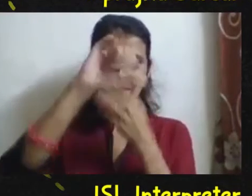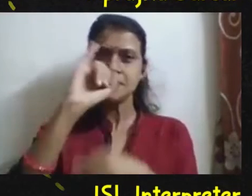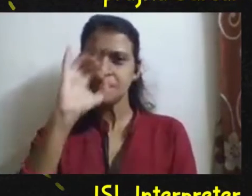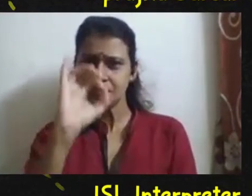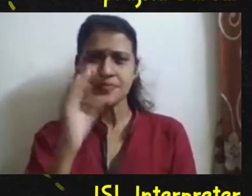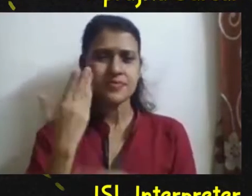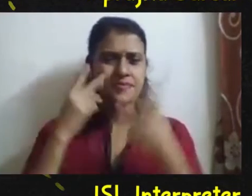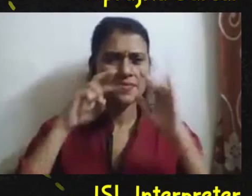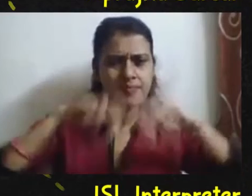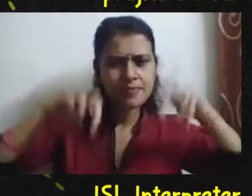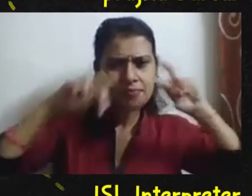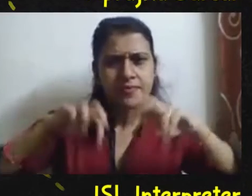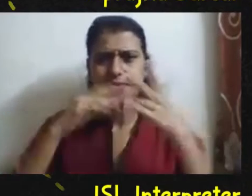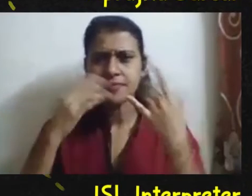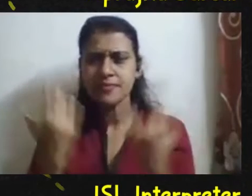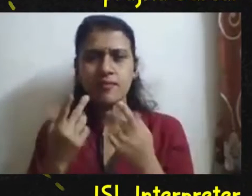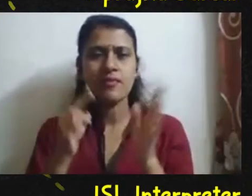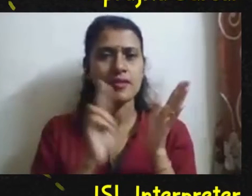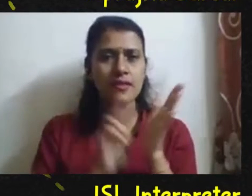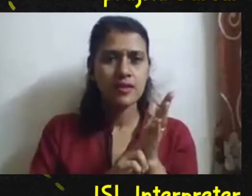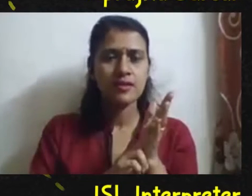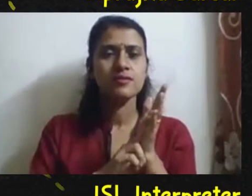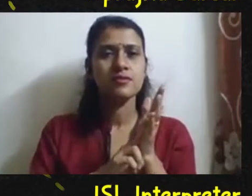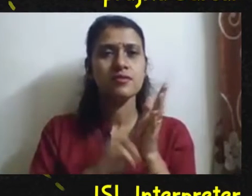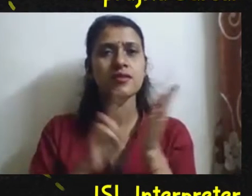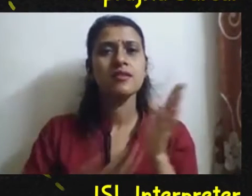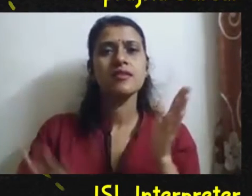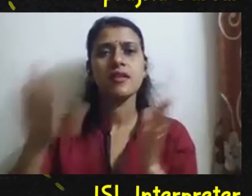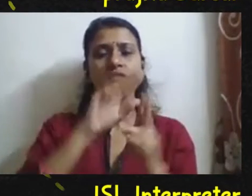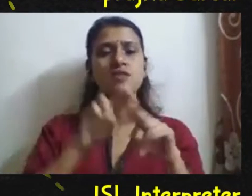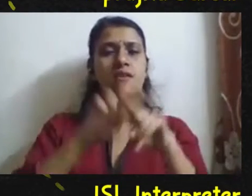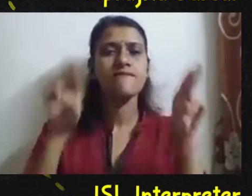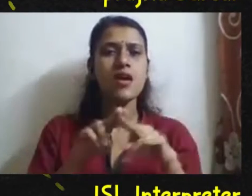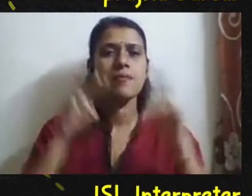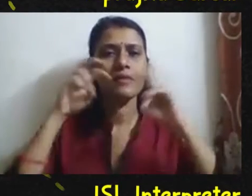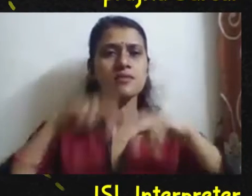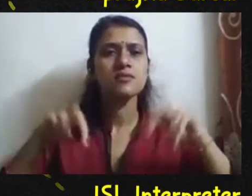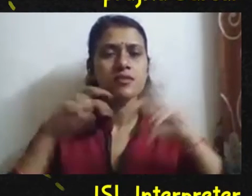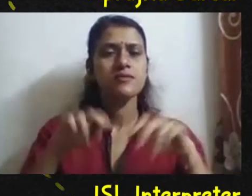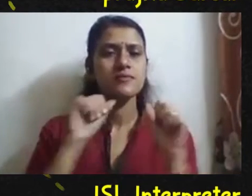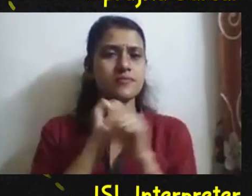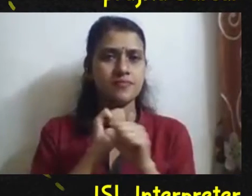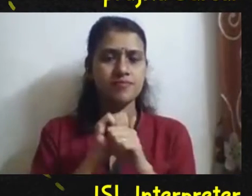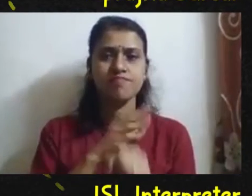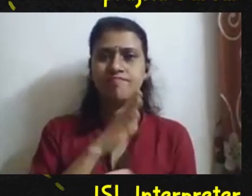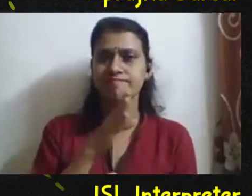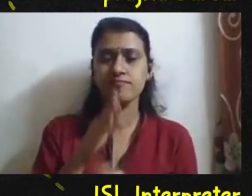surveys, the National Family Health Surveys, you will notice that the entire paradigm has